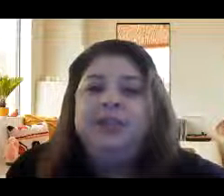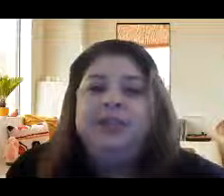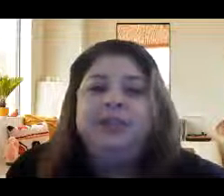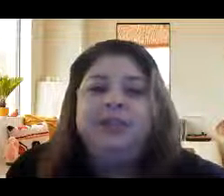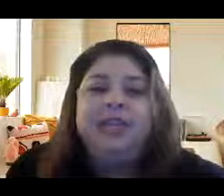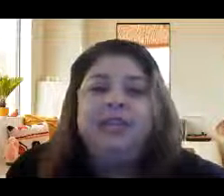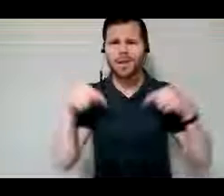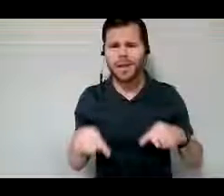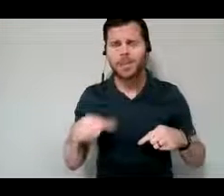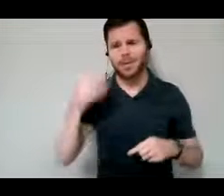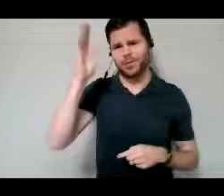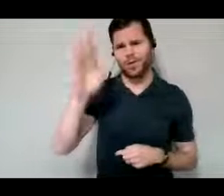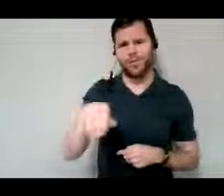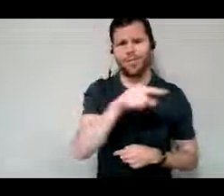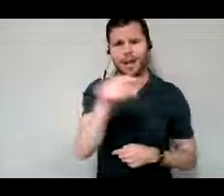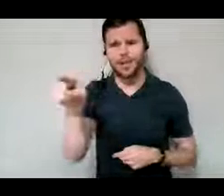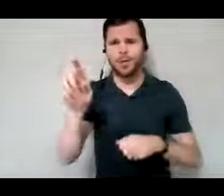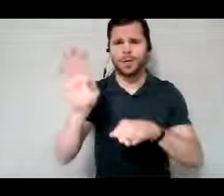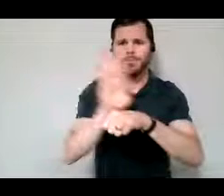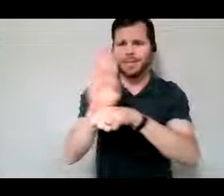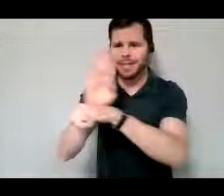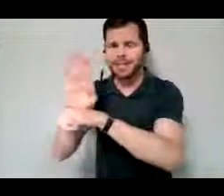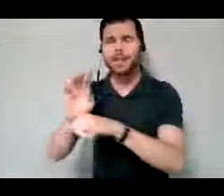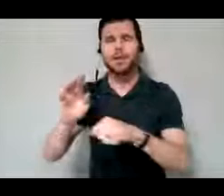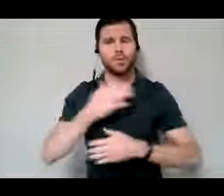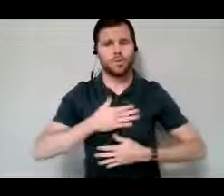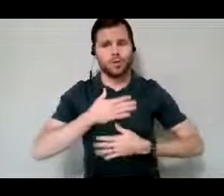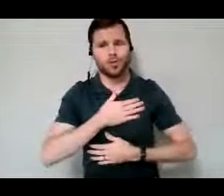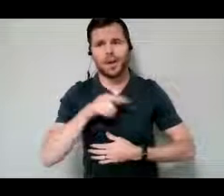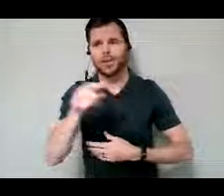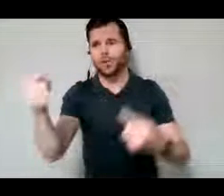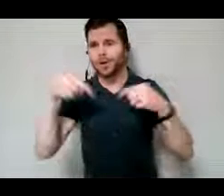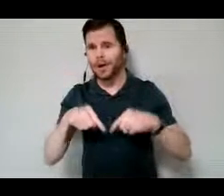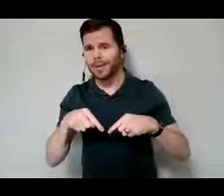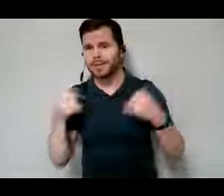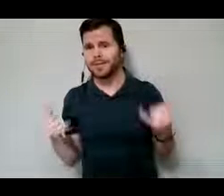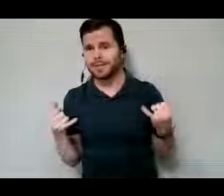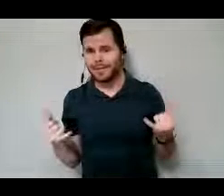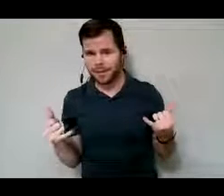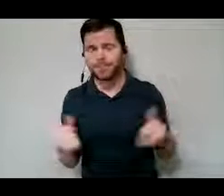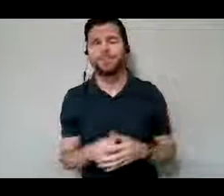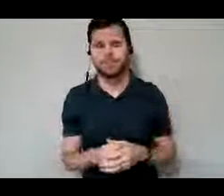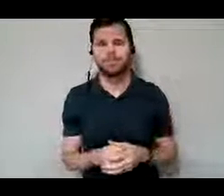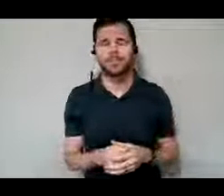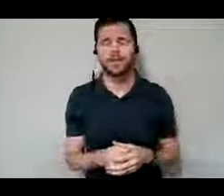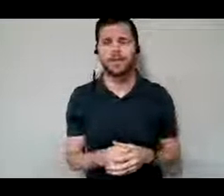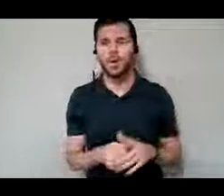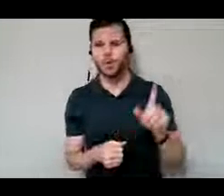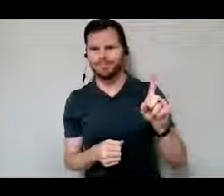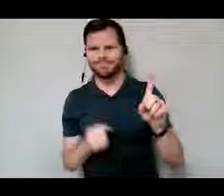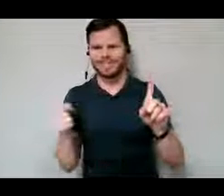we appreciate you taking the time to be here. We're gonna start with I'm sorry, hold